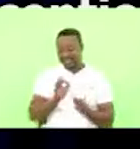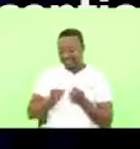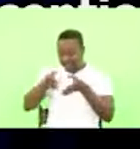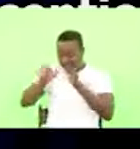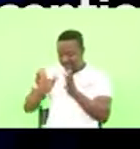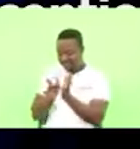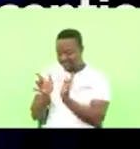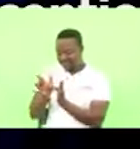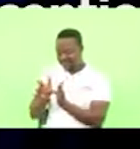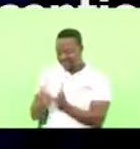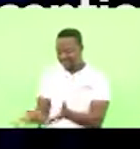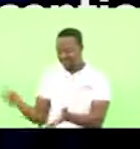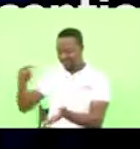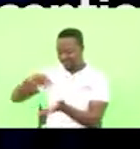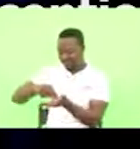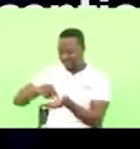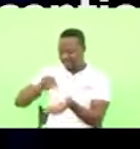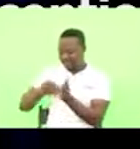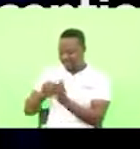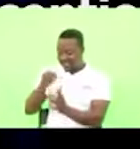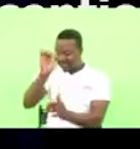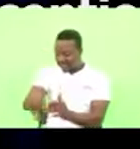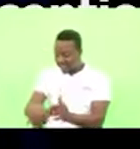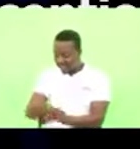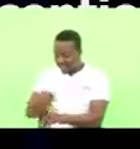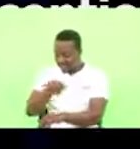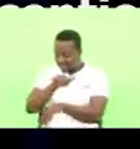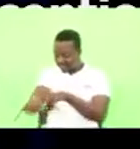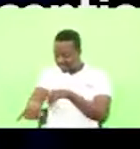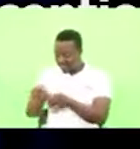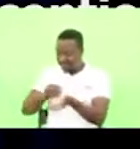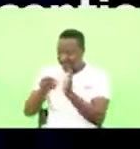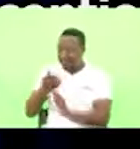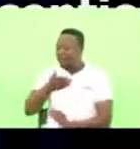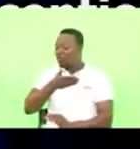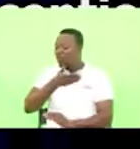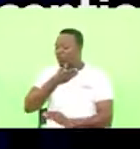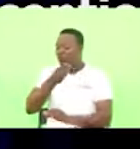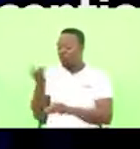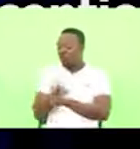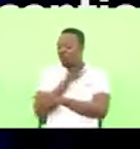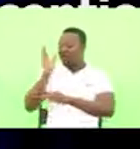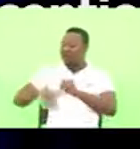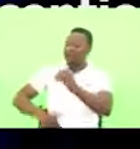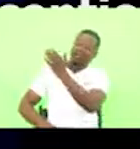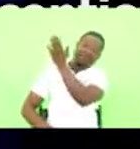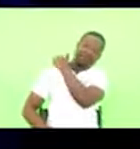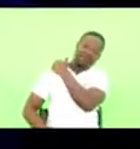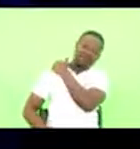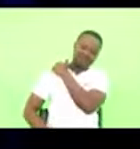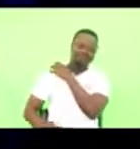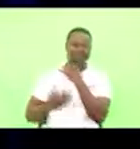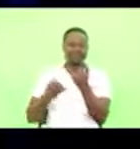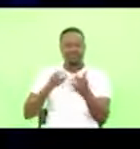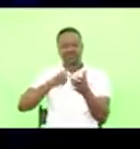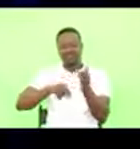last deception will be worse than the first. Now, let's pay attention to